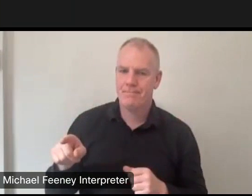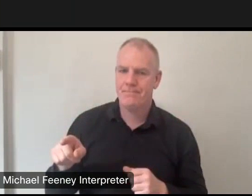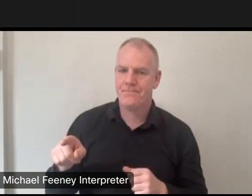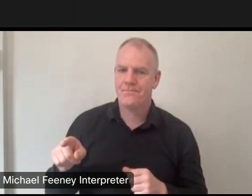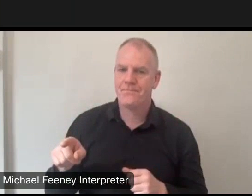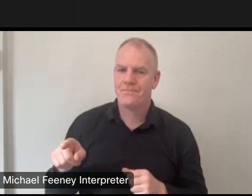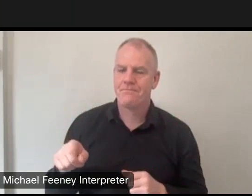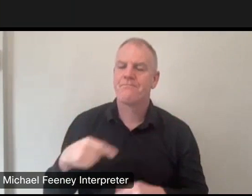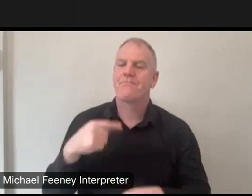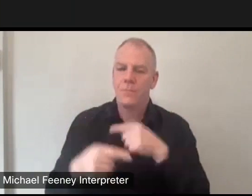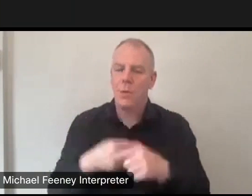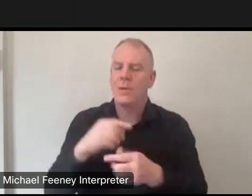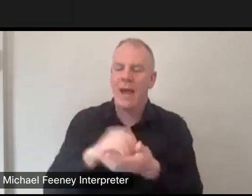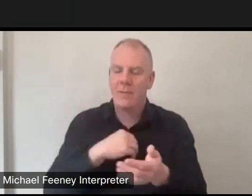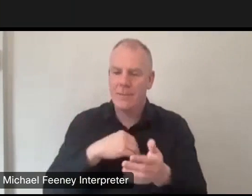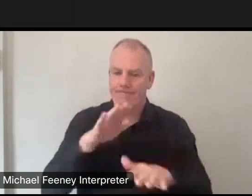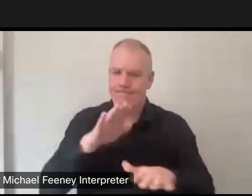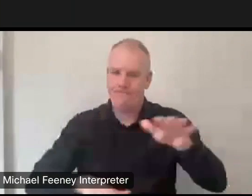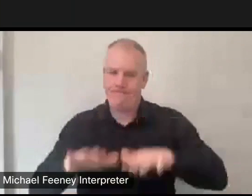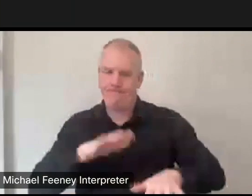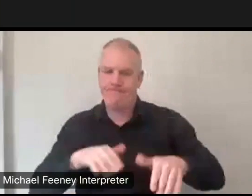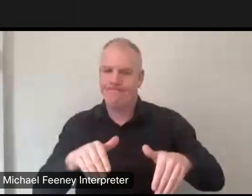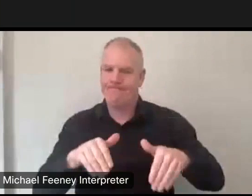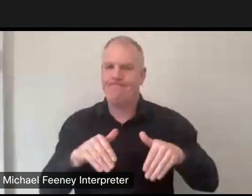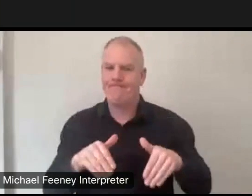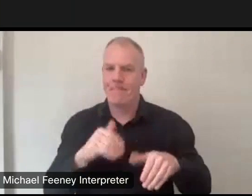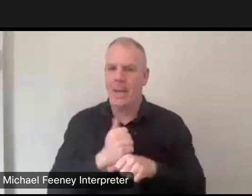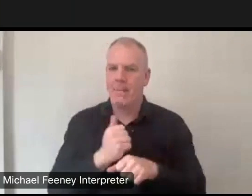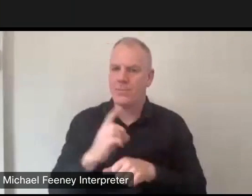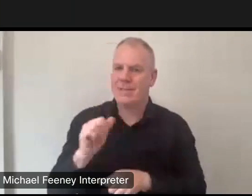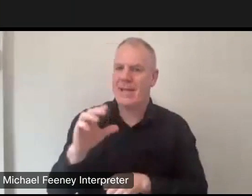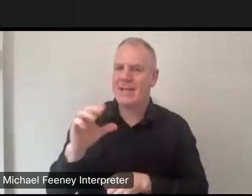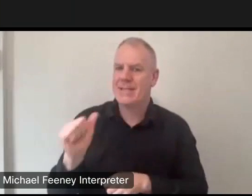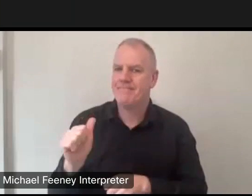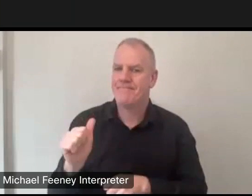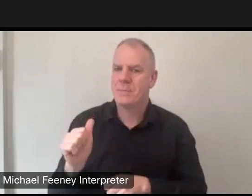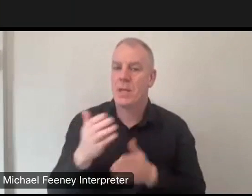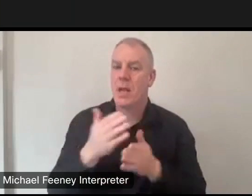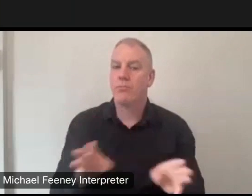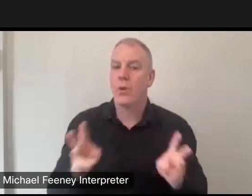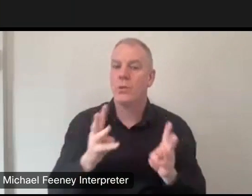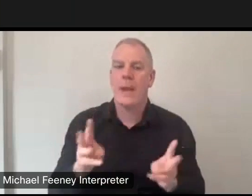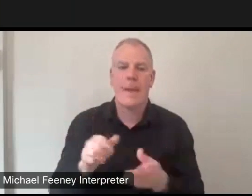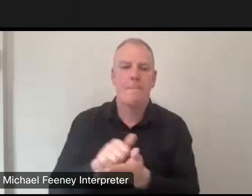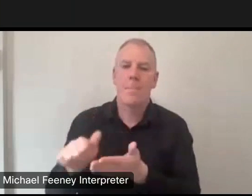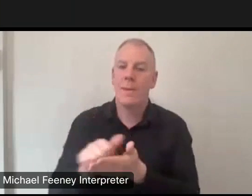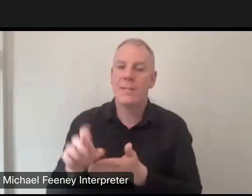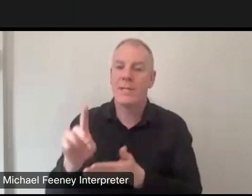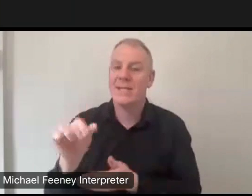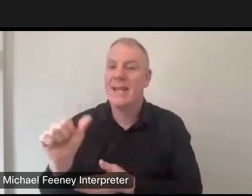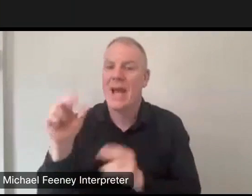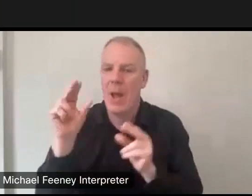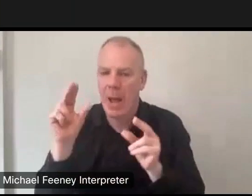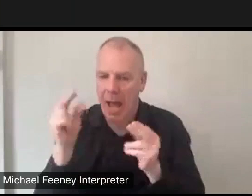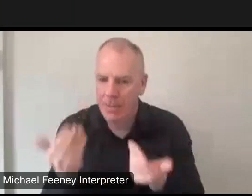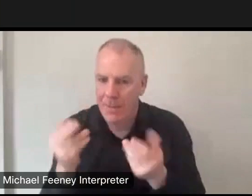we always have to be very cautious around that. So broadly speaking, we don't publish the data at the moment.